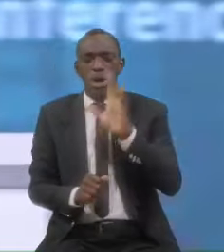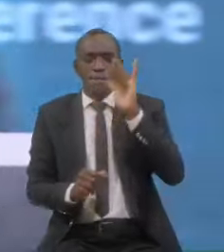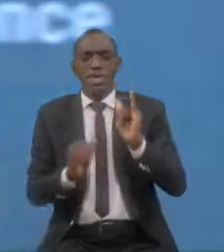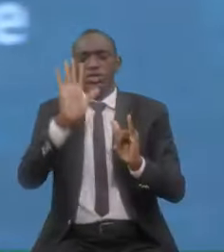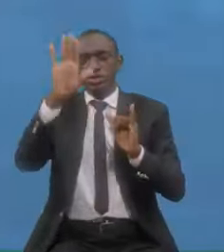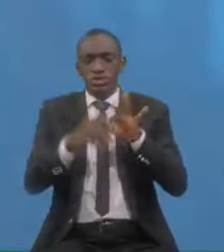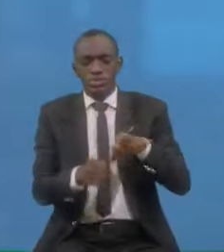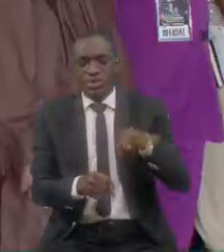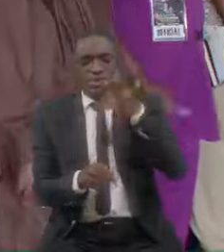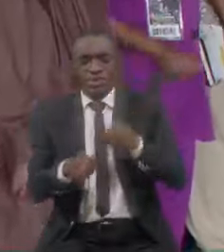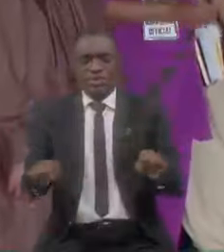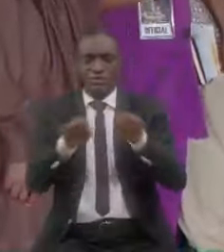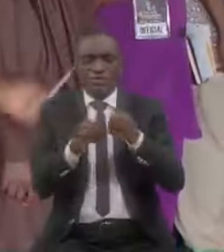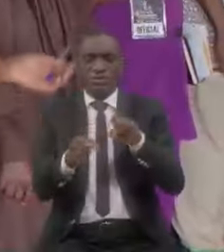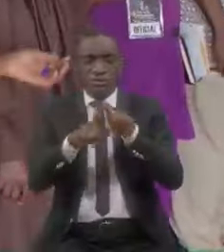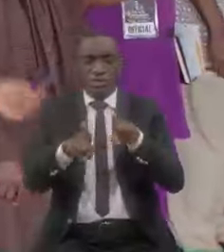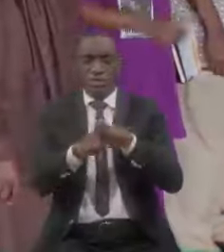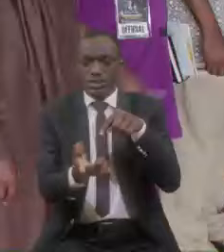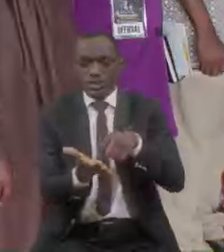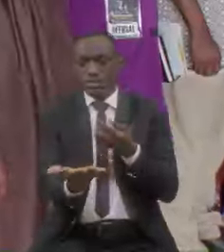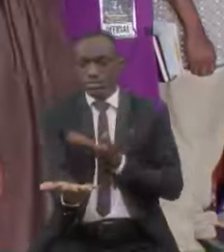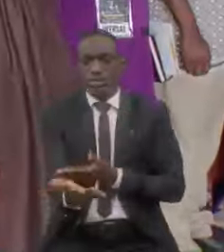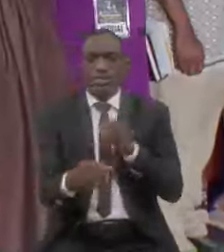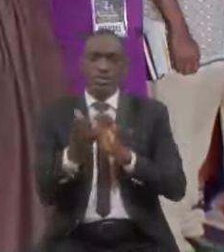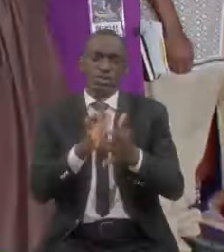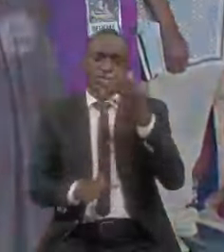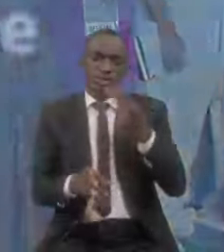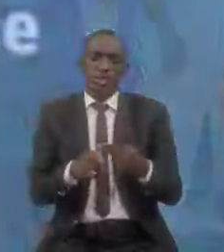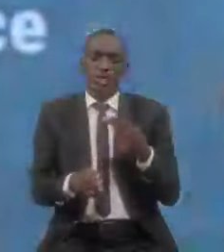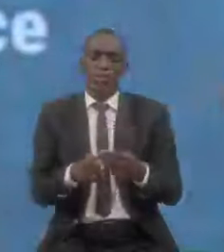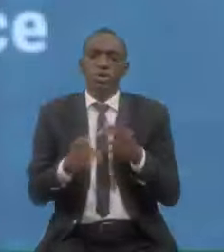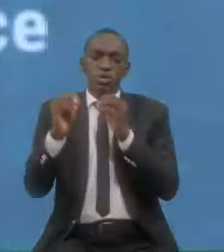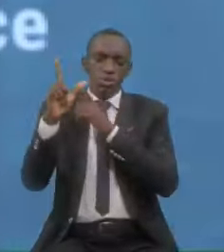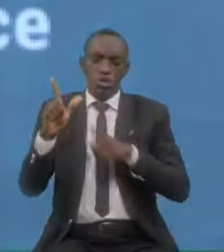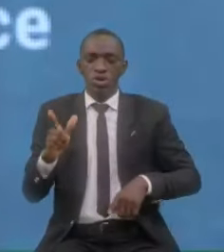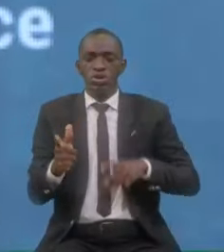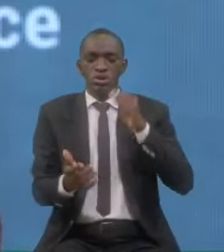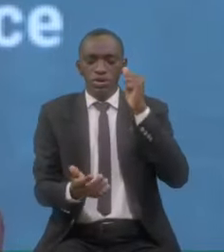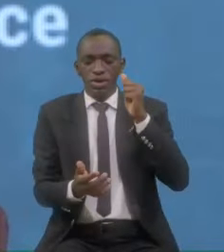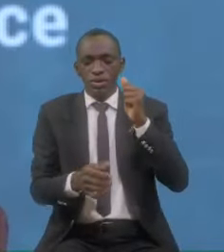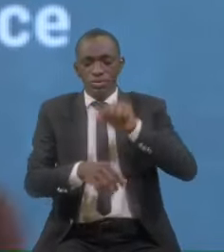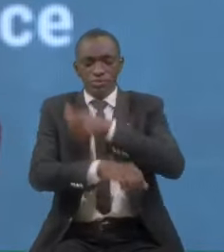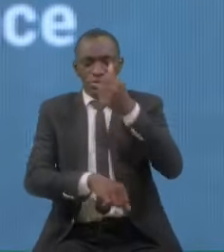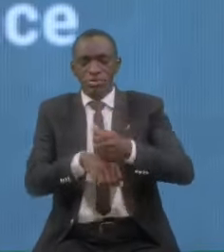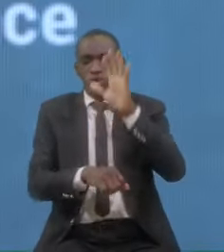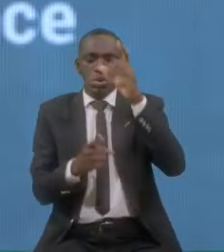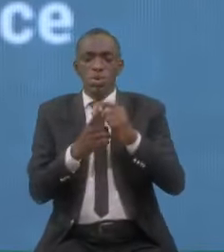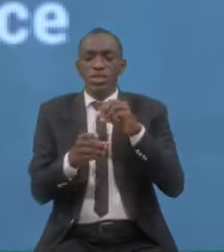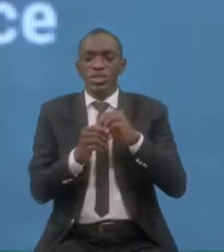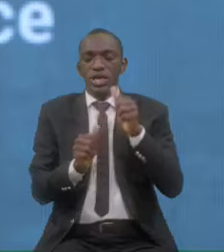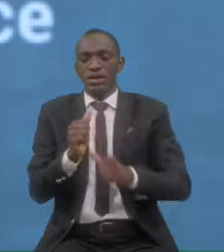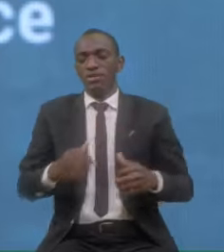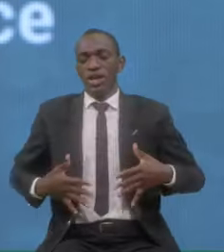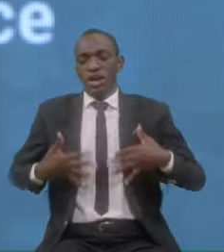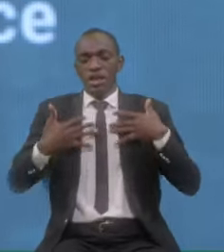in Jesus' name. Confirm your word in every life. Thank you, Lord, because we know